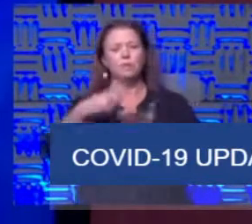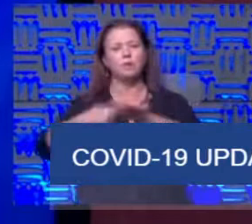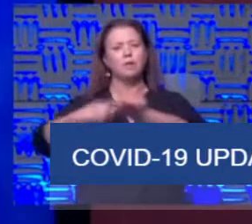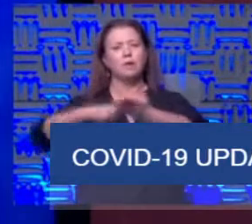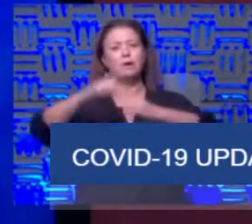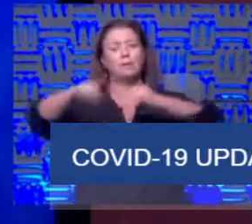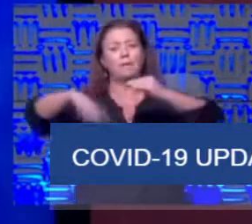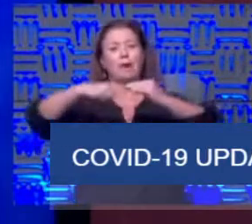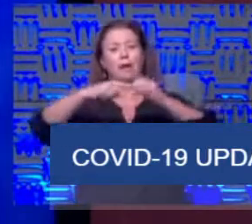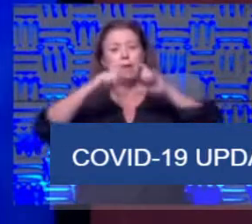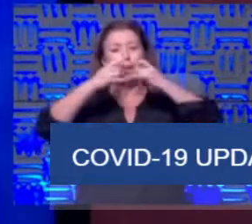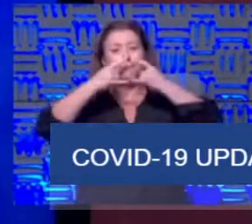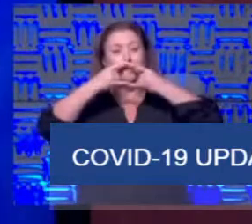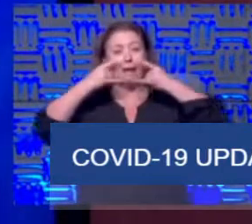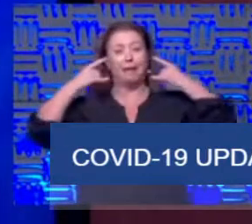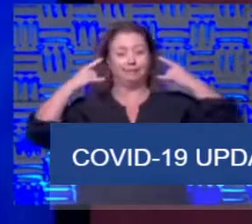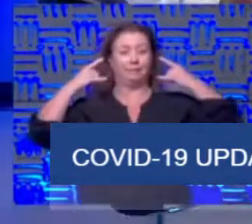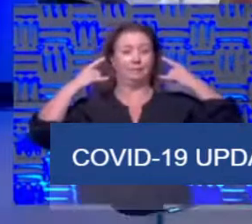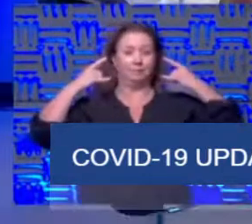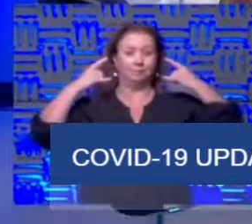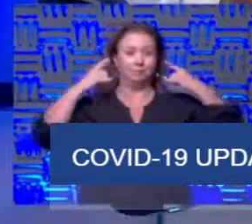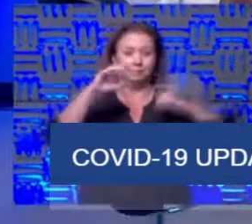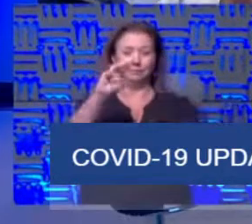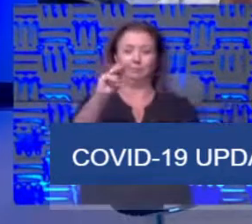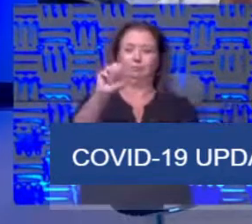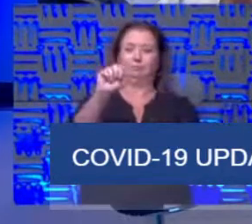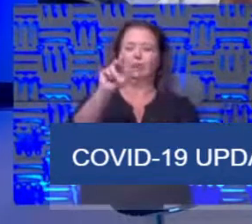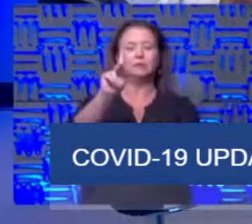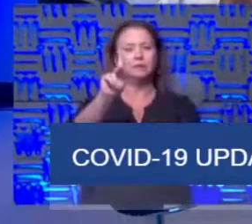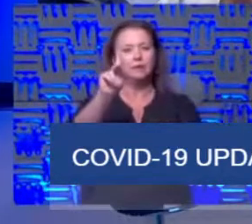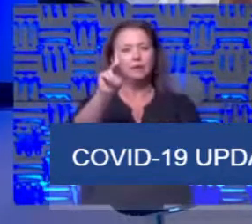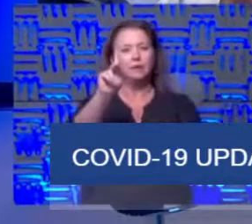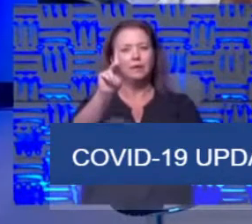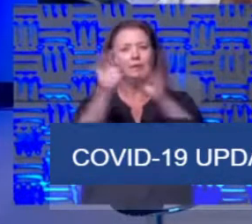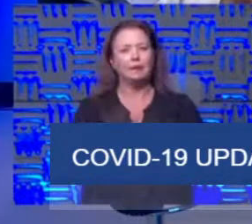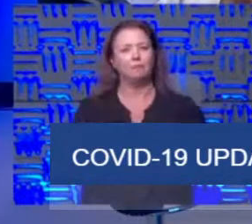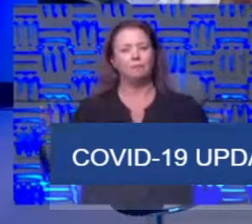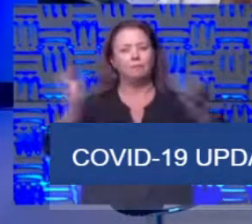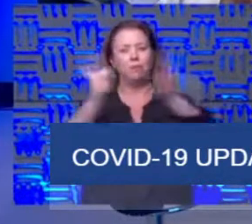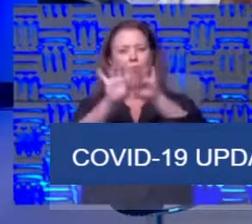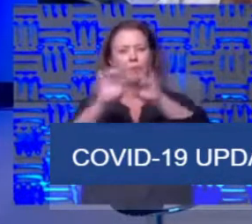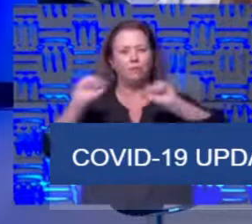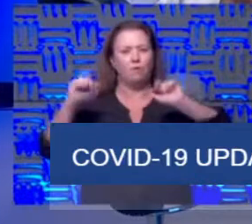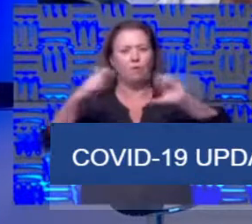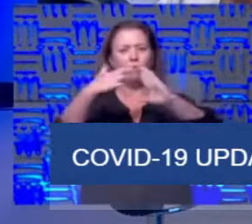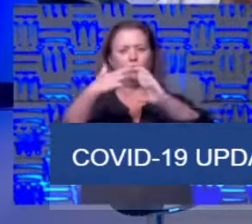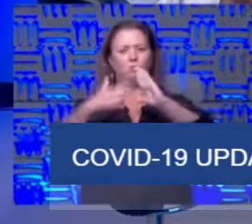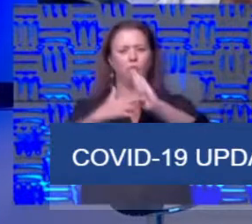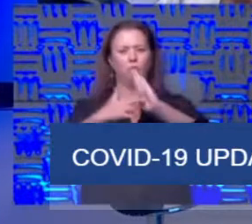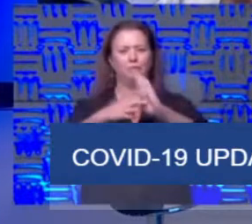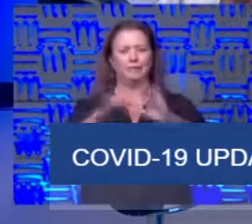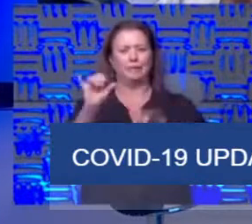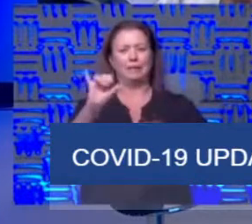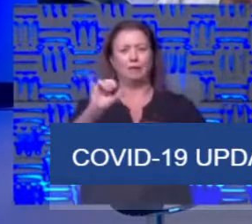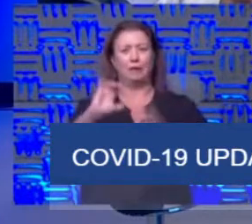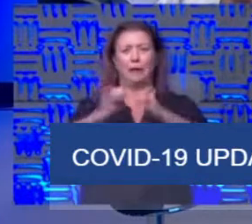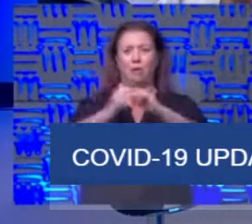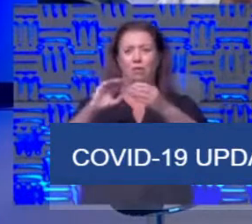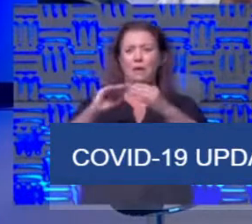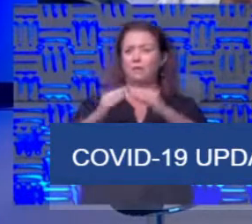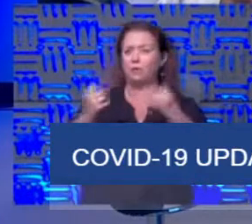of time, I think, on mask wearing and just the basic importance of all of our pillars altogether. Yeah. Dana, how are we doing